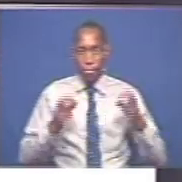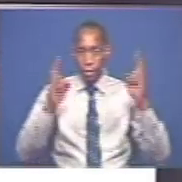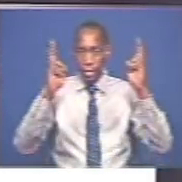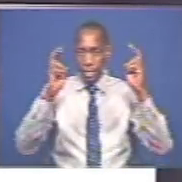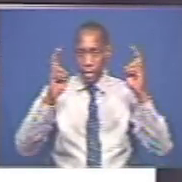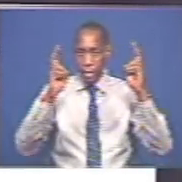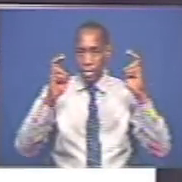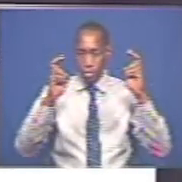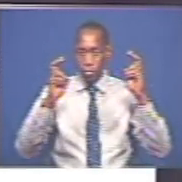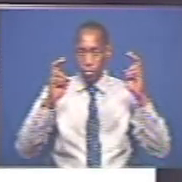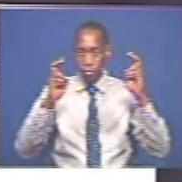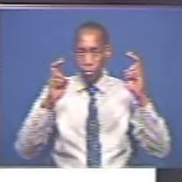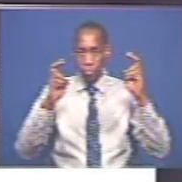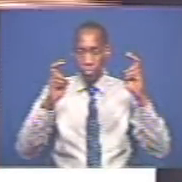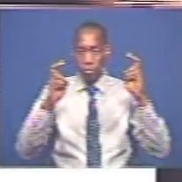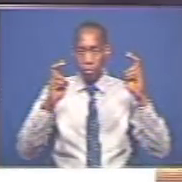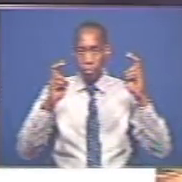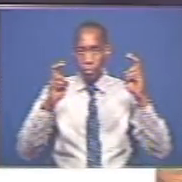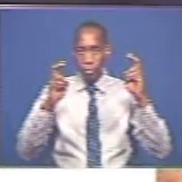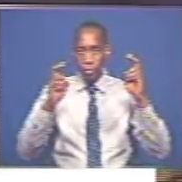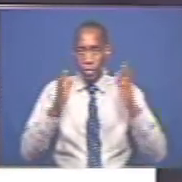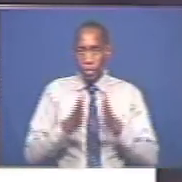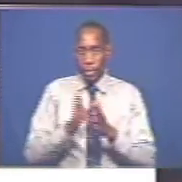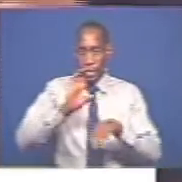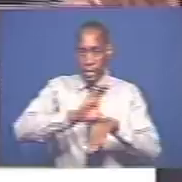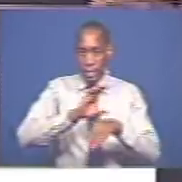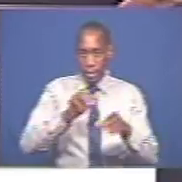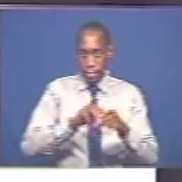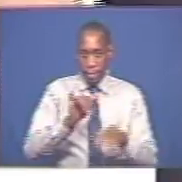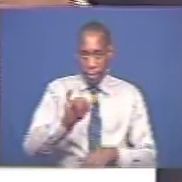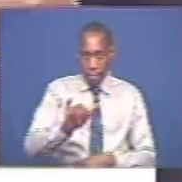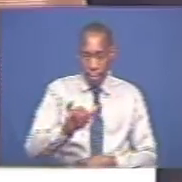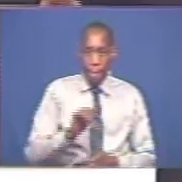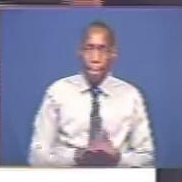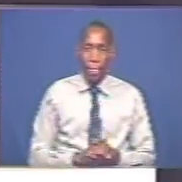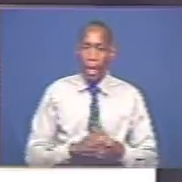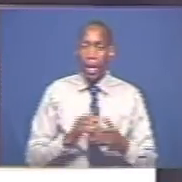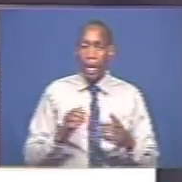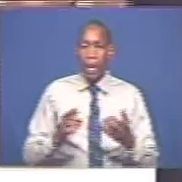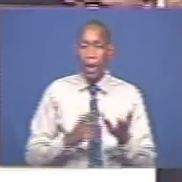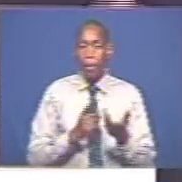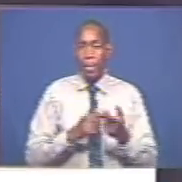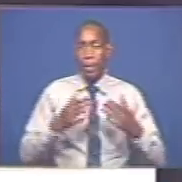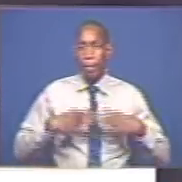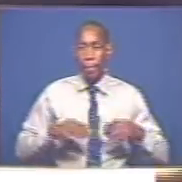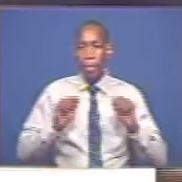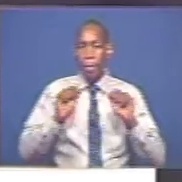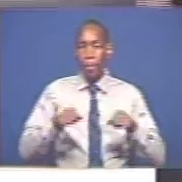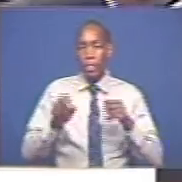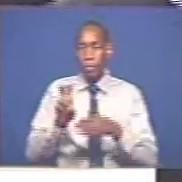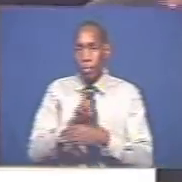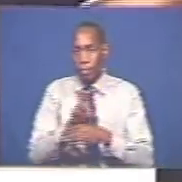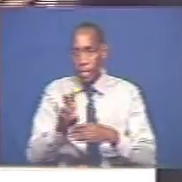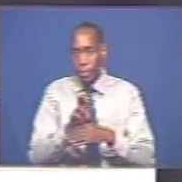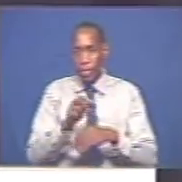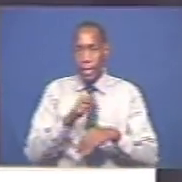going properly with this congregant or this worshiper. How many people are able to monitor that? Of course, when you're dealing with a flock of